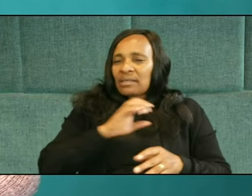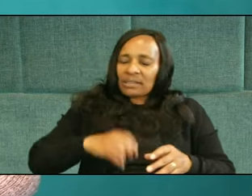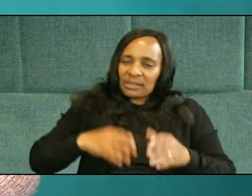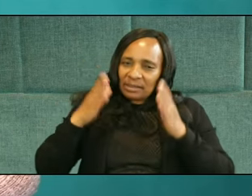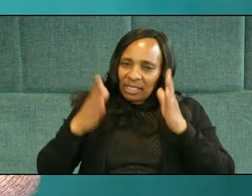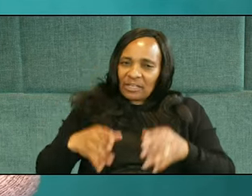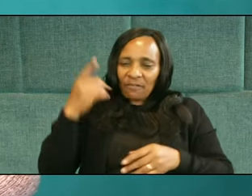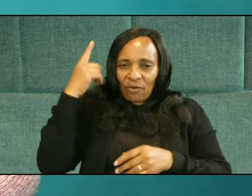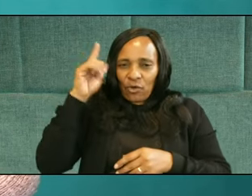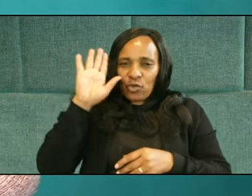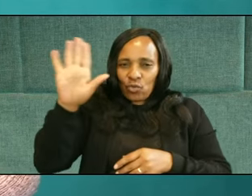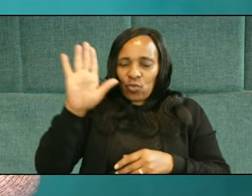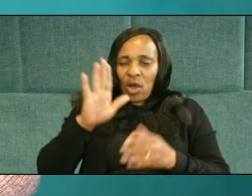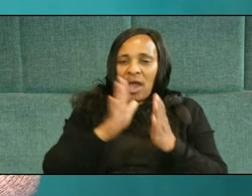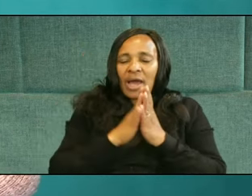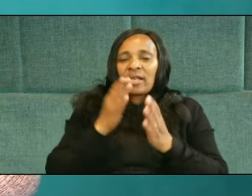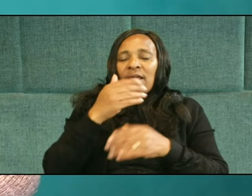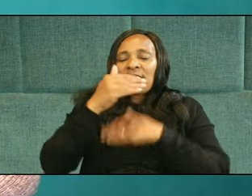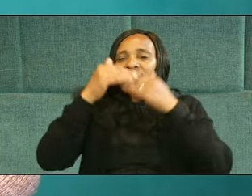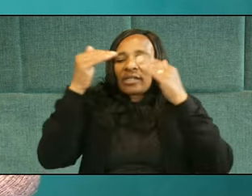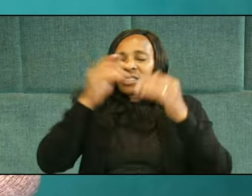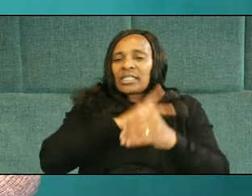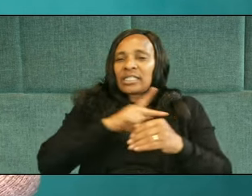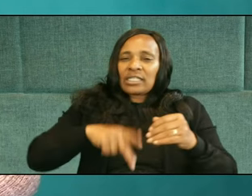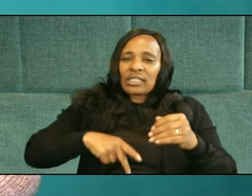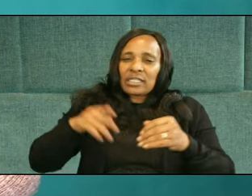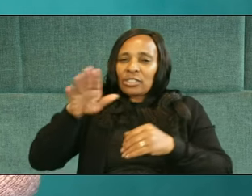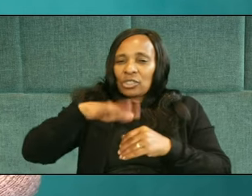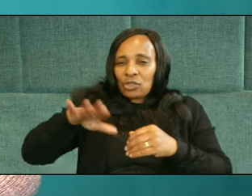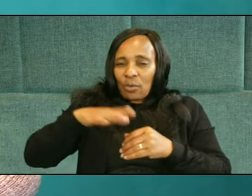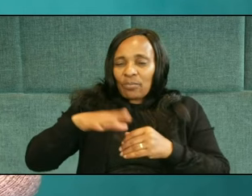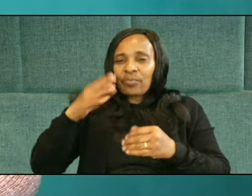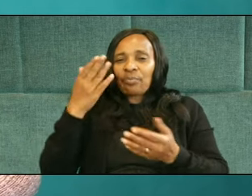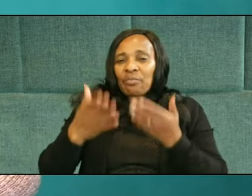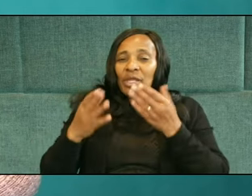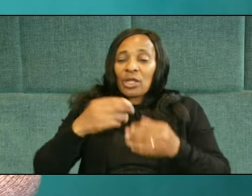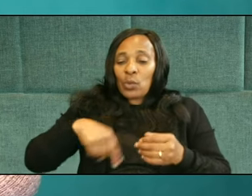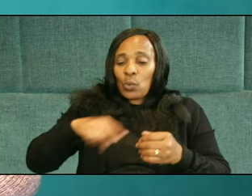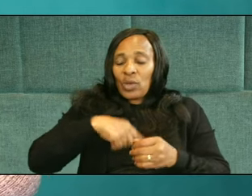your heavenly kingdom. May we learn